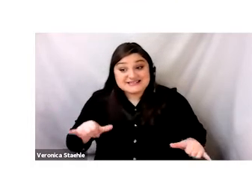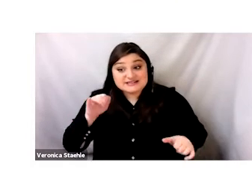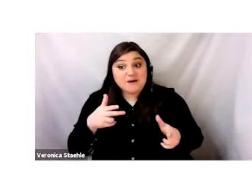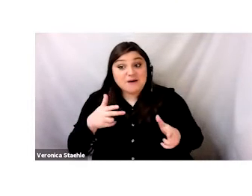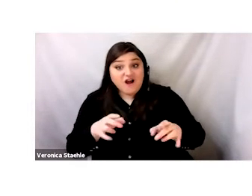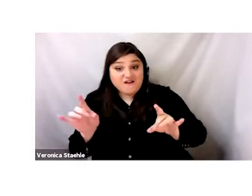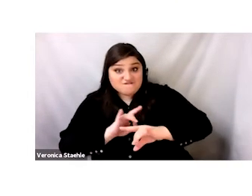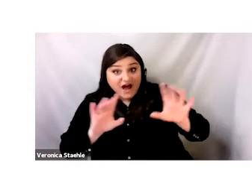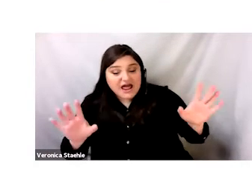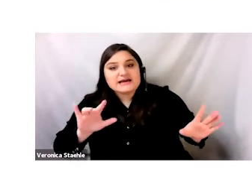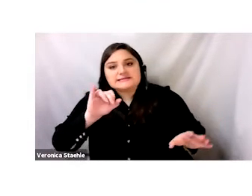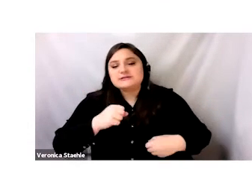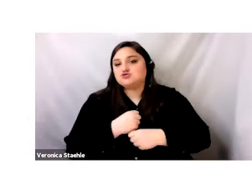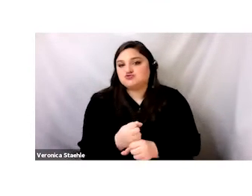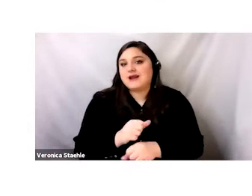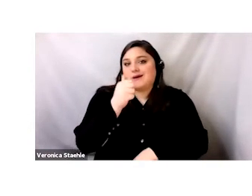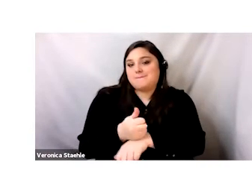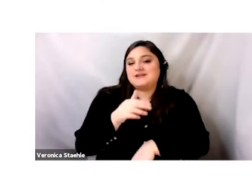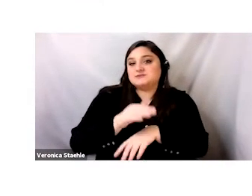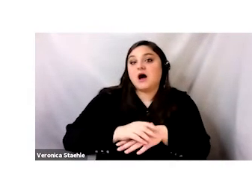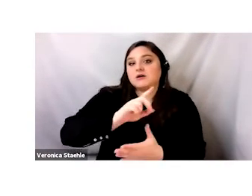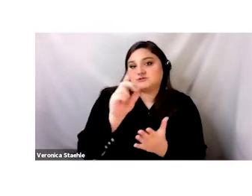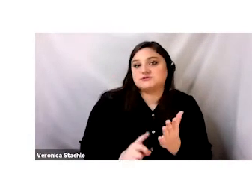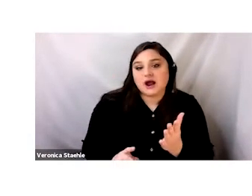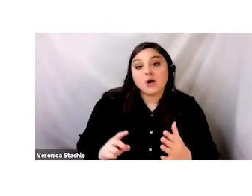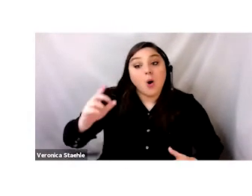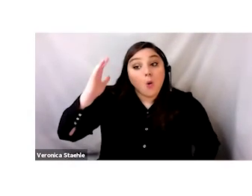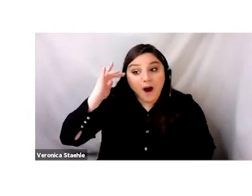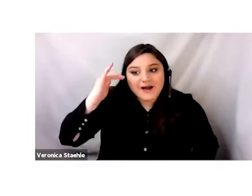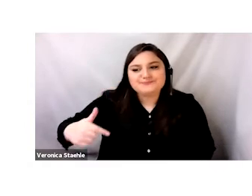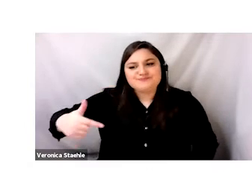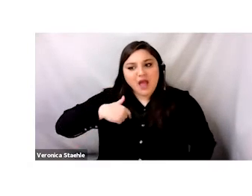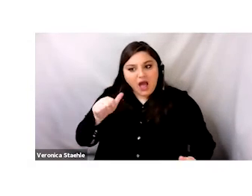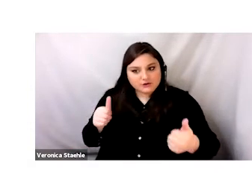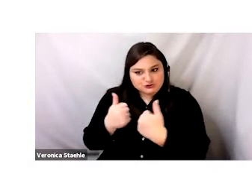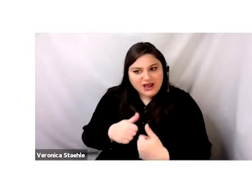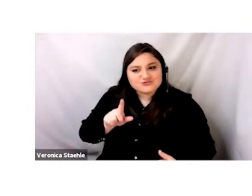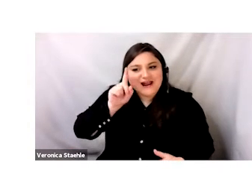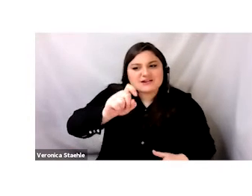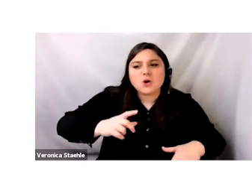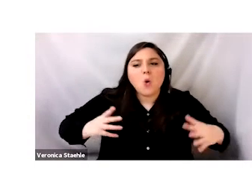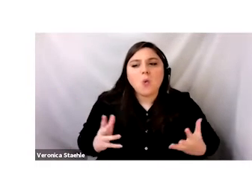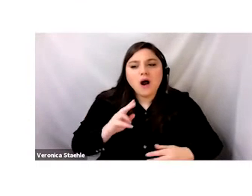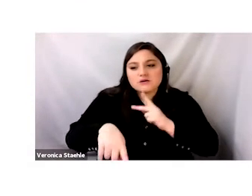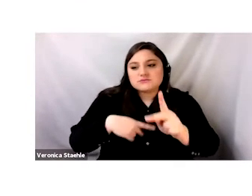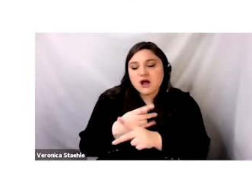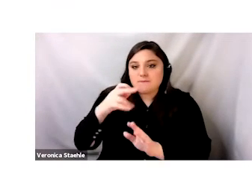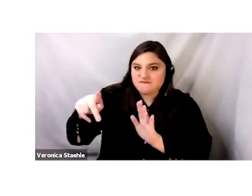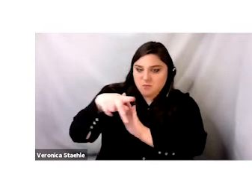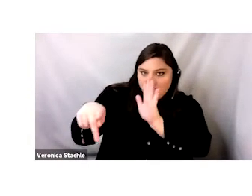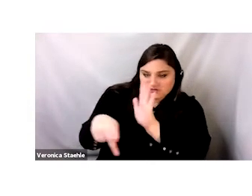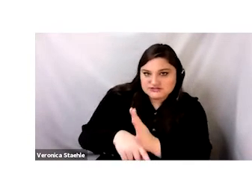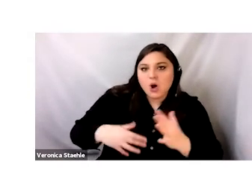the question, what different constructs and policies and decisions